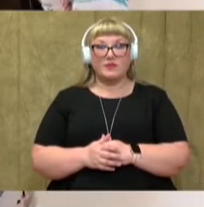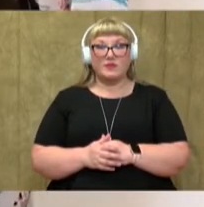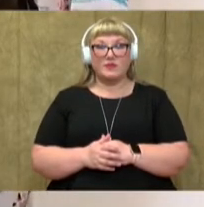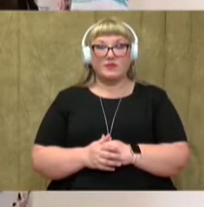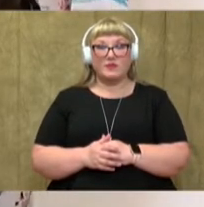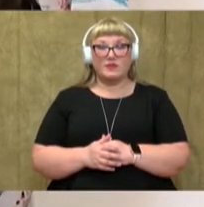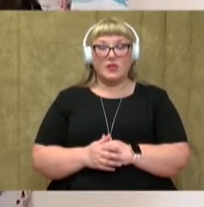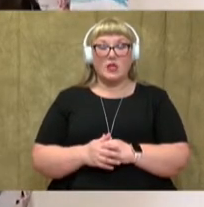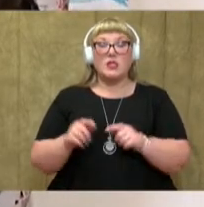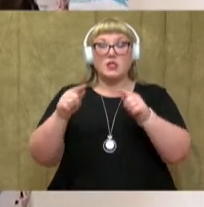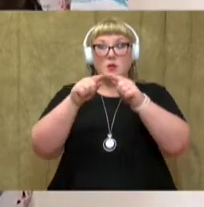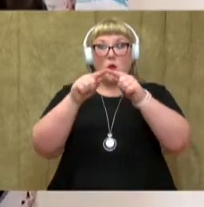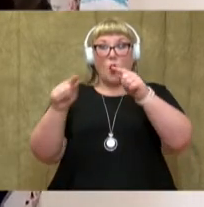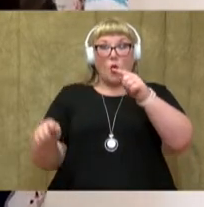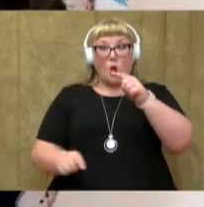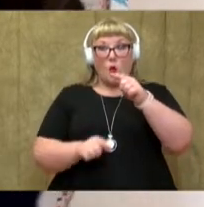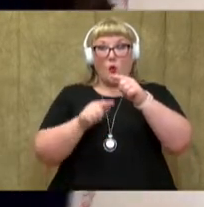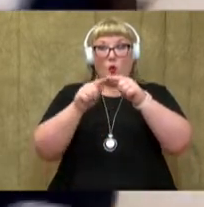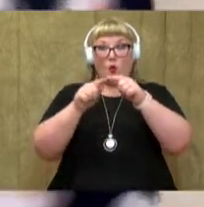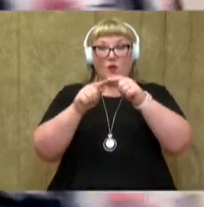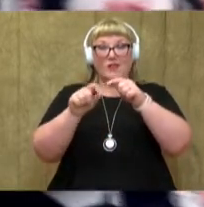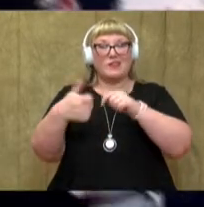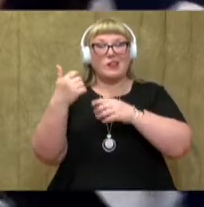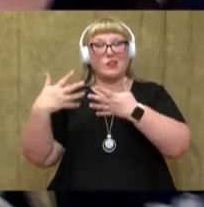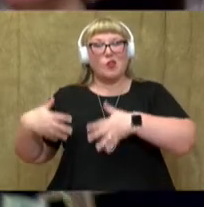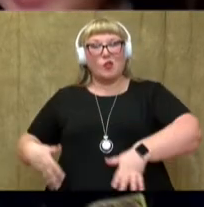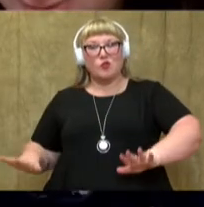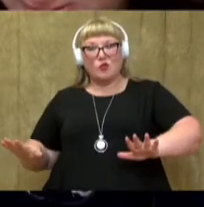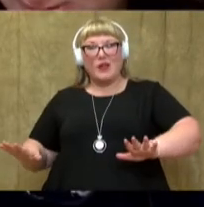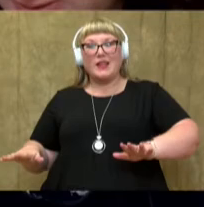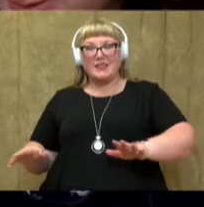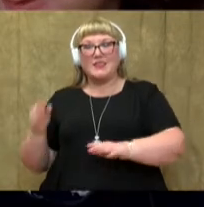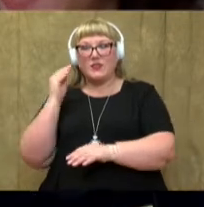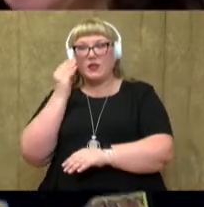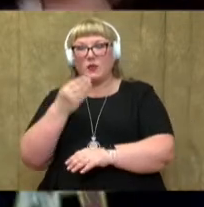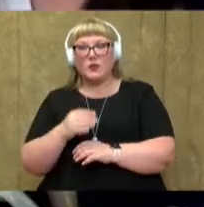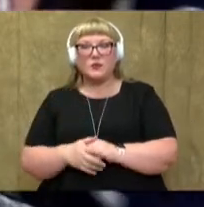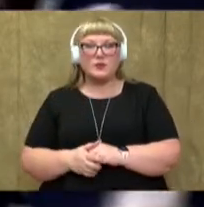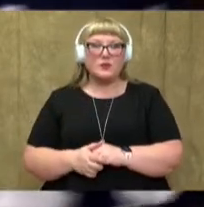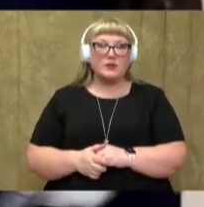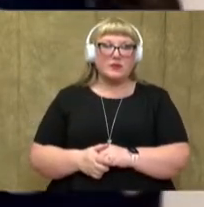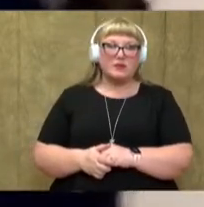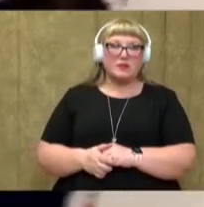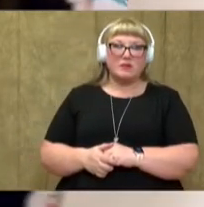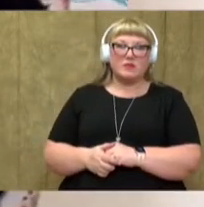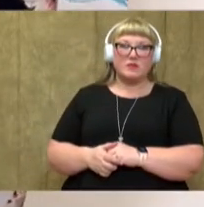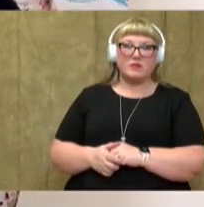Here's some ovals. This is another dress, a flower made out of a dress.